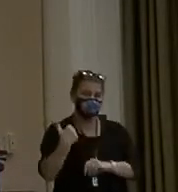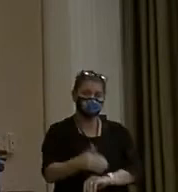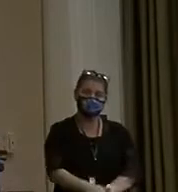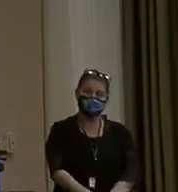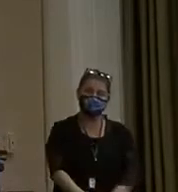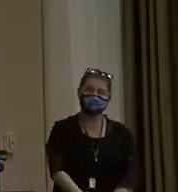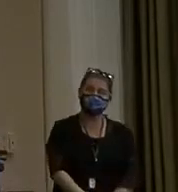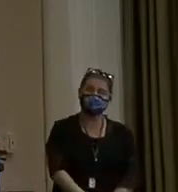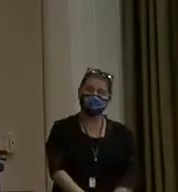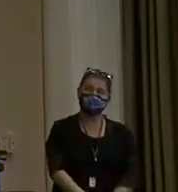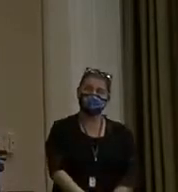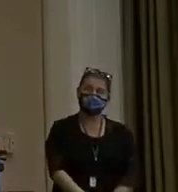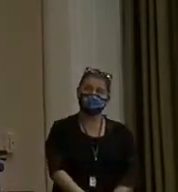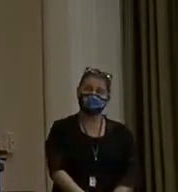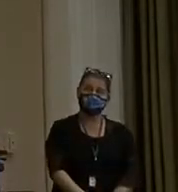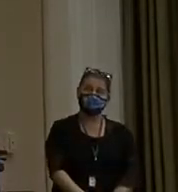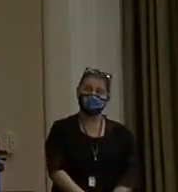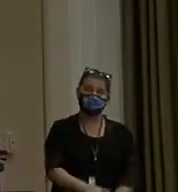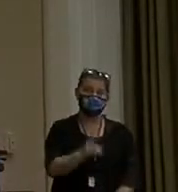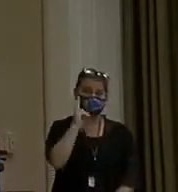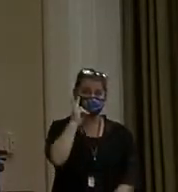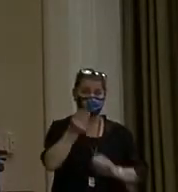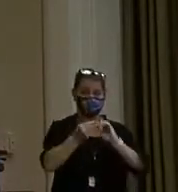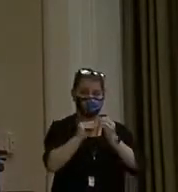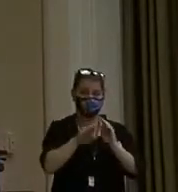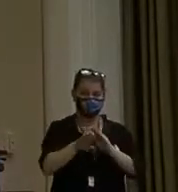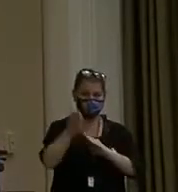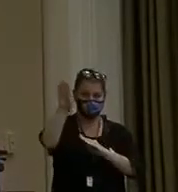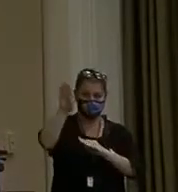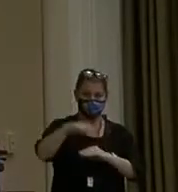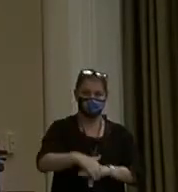and you see that the numbers become quite staggering.